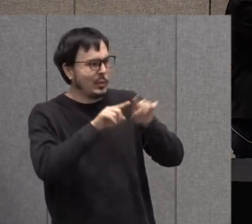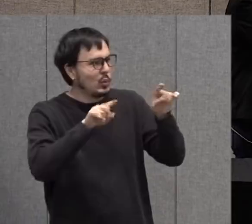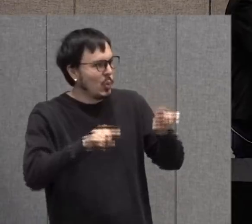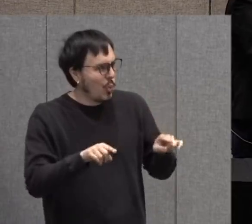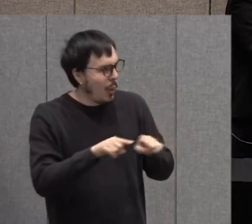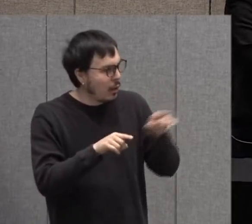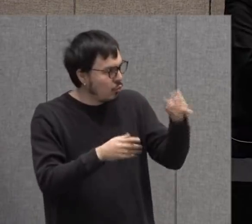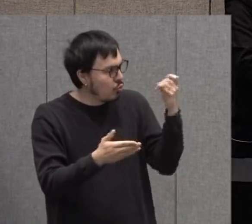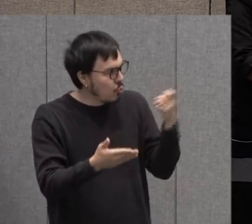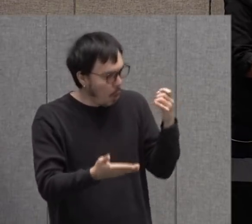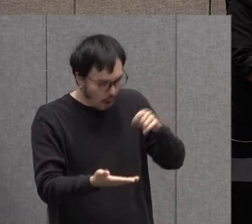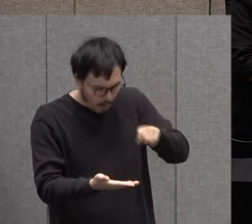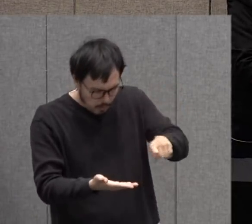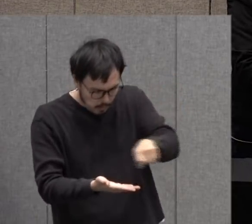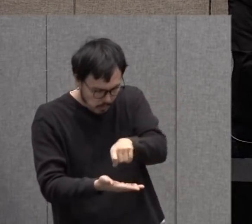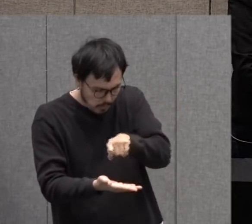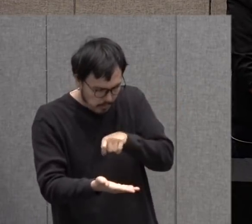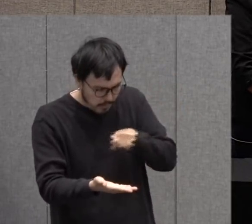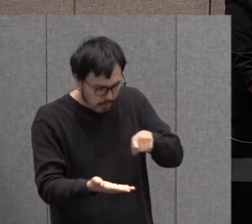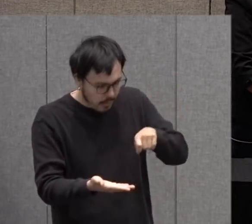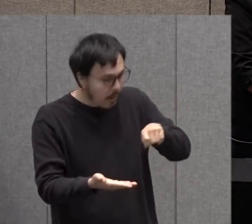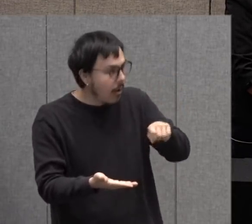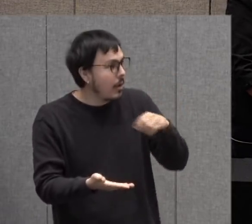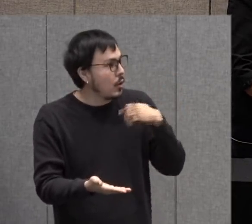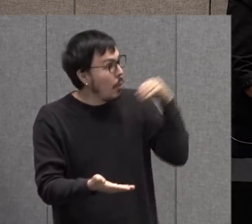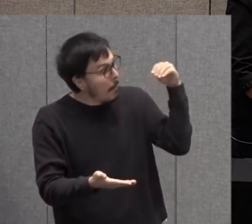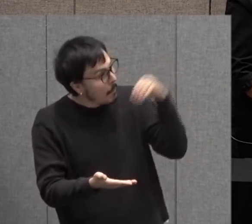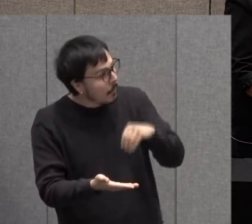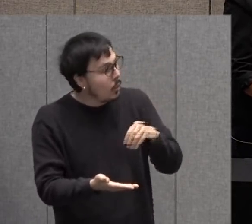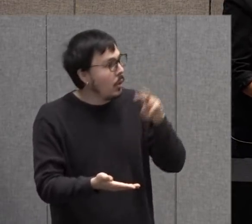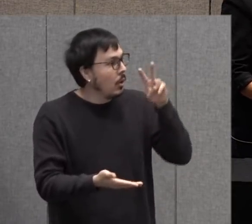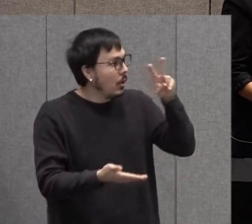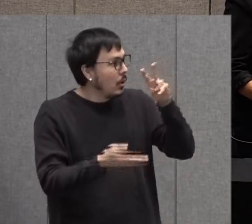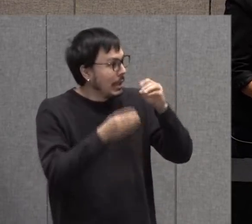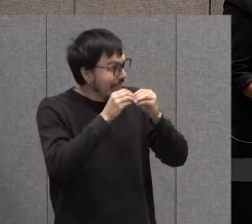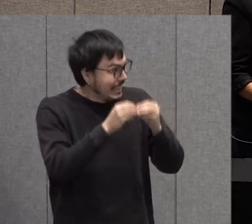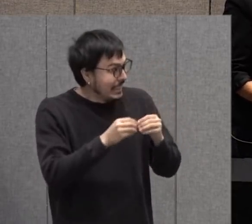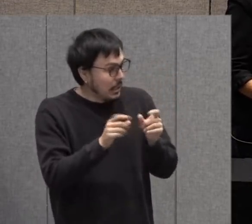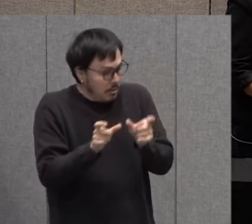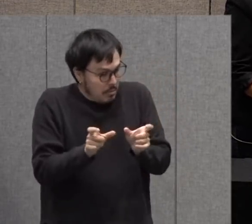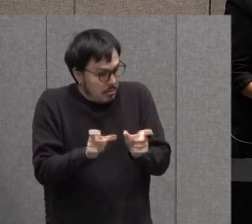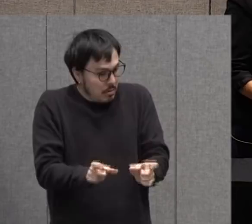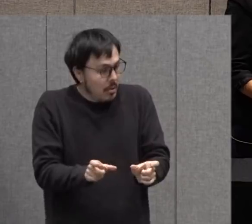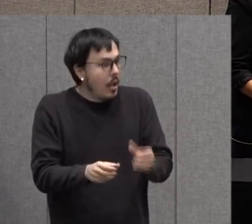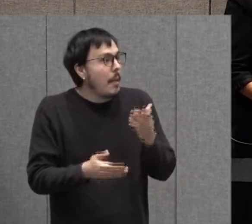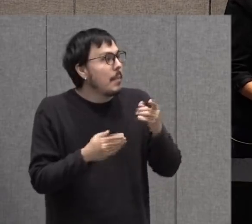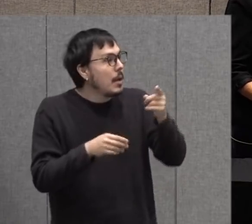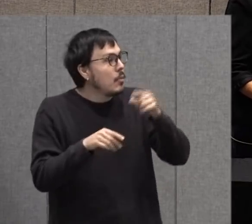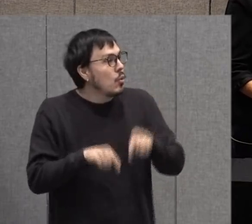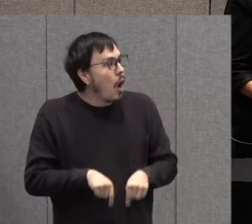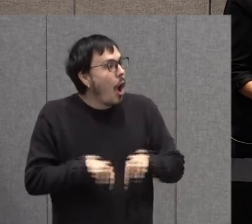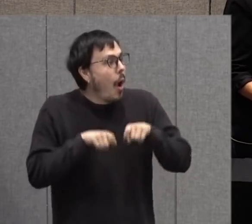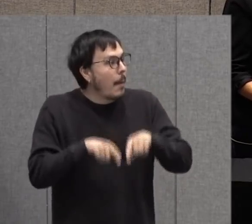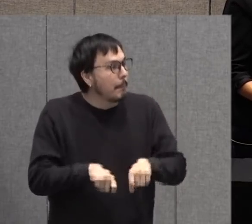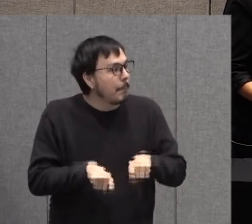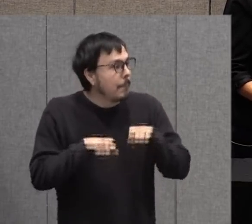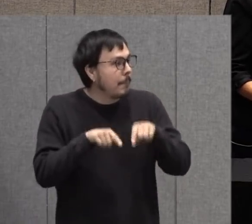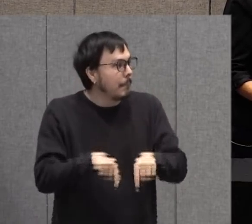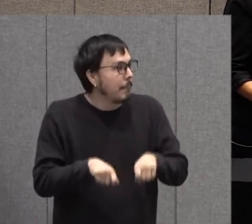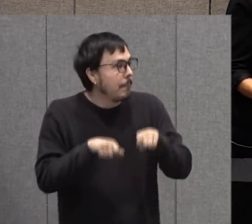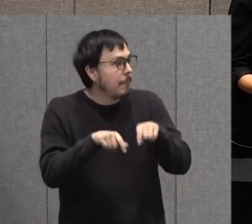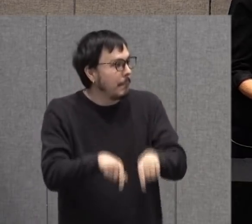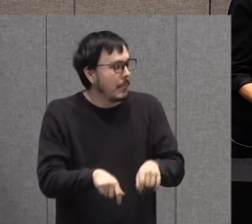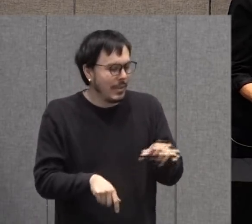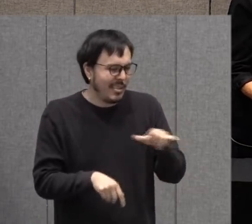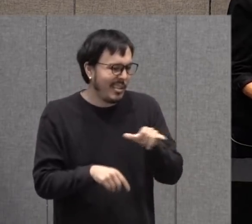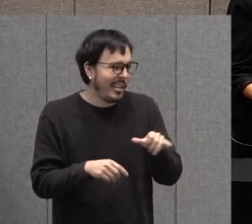chalk, and you write your 2-digit number in there, and then you hop forwards, and you go 9 more